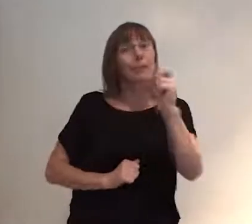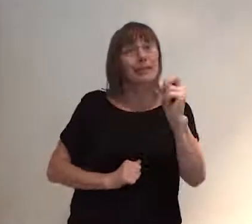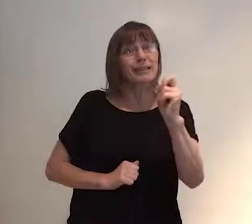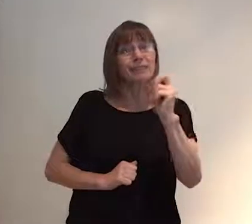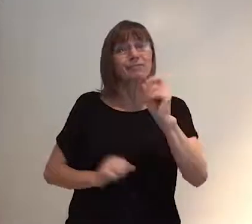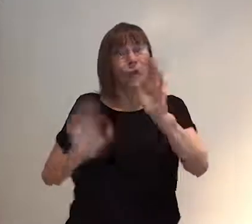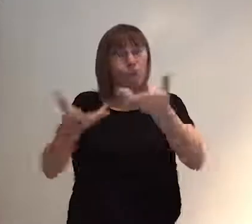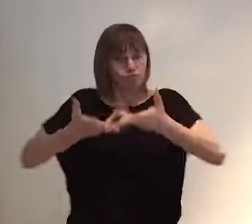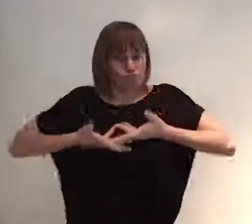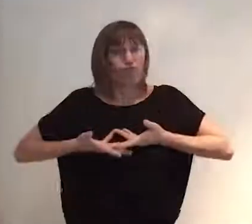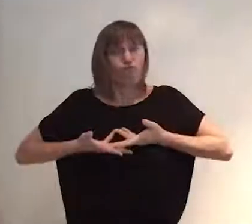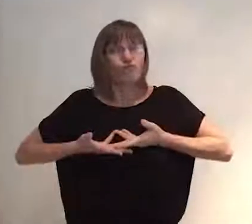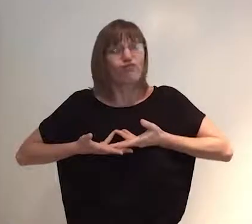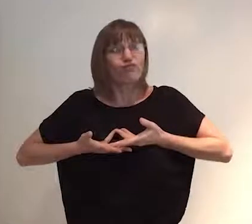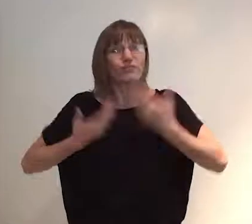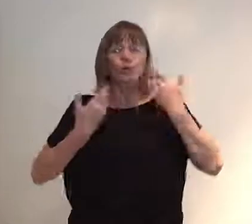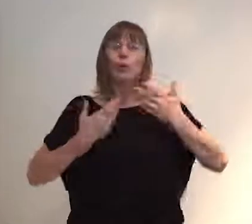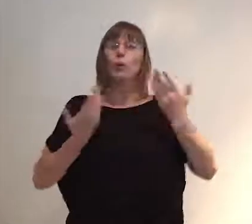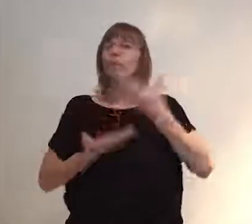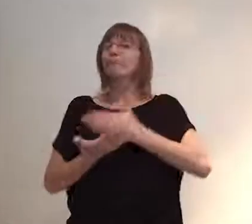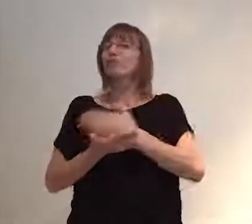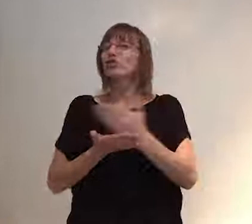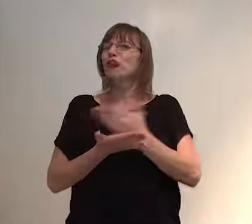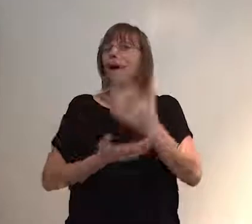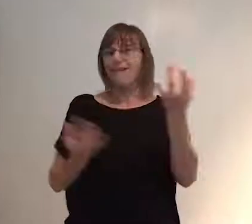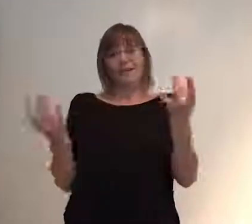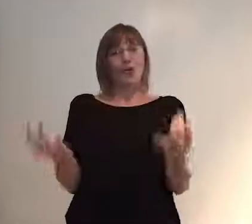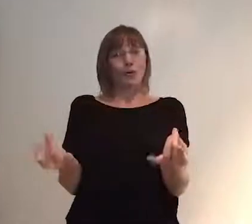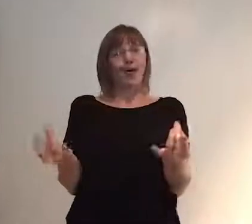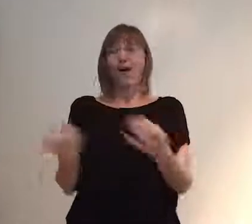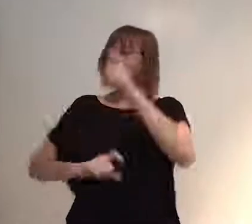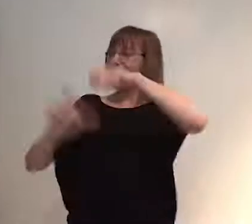for giving me this opportunity to share yoga with